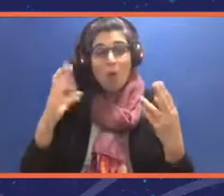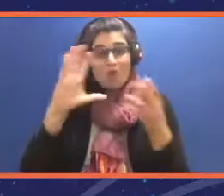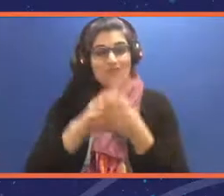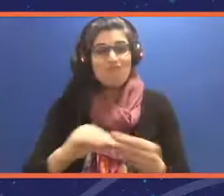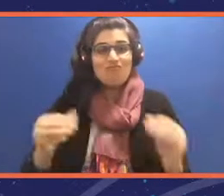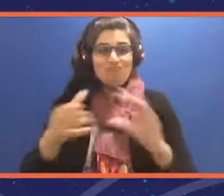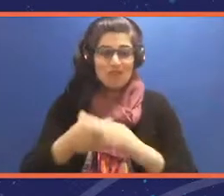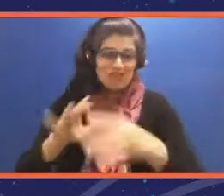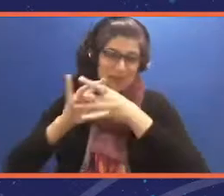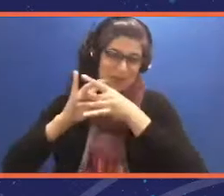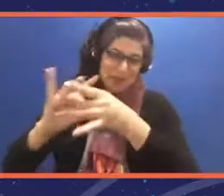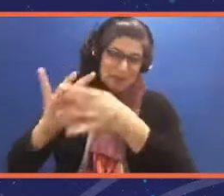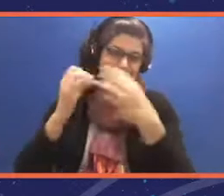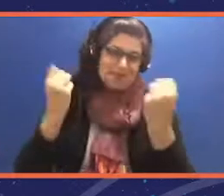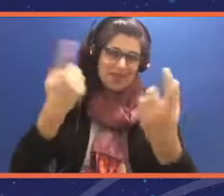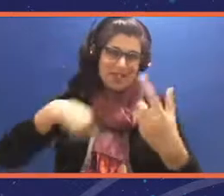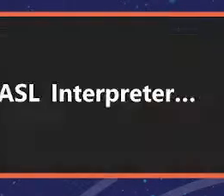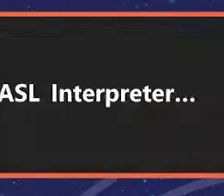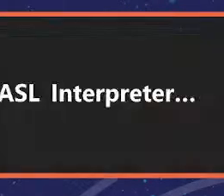many of you. And here we go.